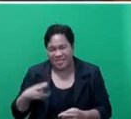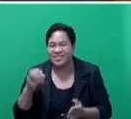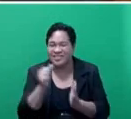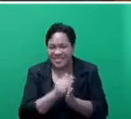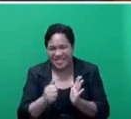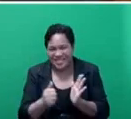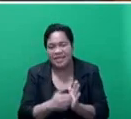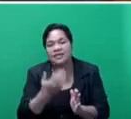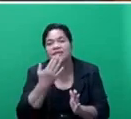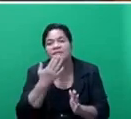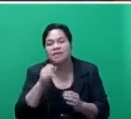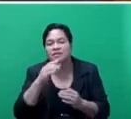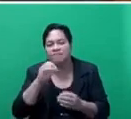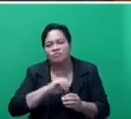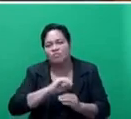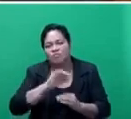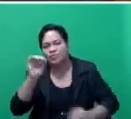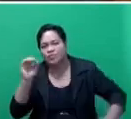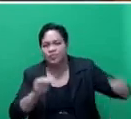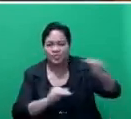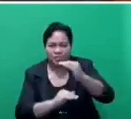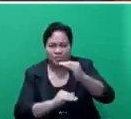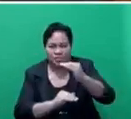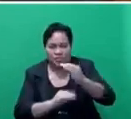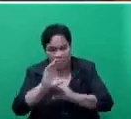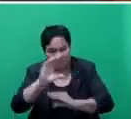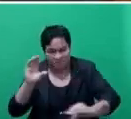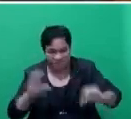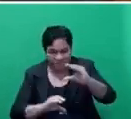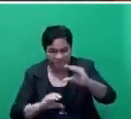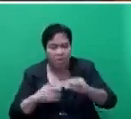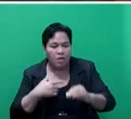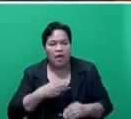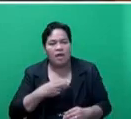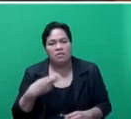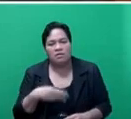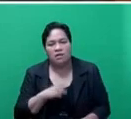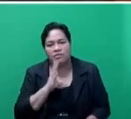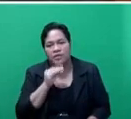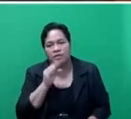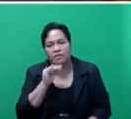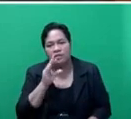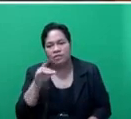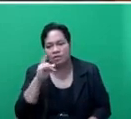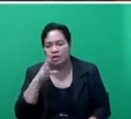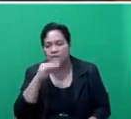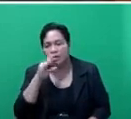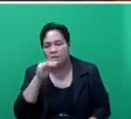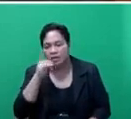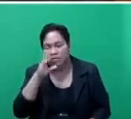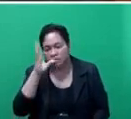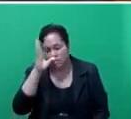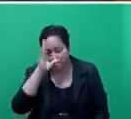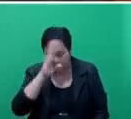please put them to the end of the day, because the ministers read in monotone and they can put everyone to sleep.